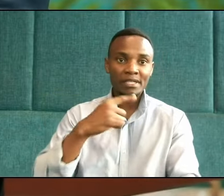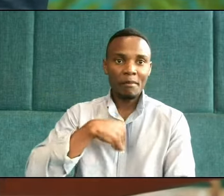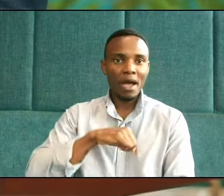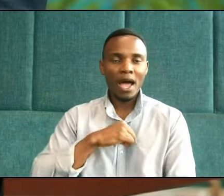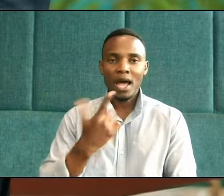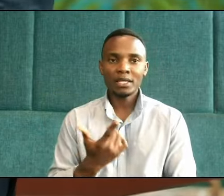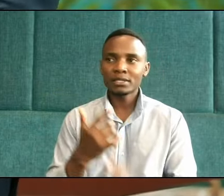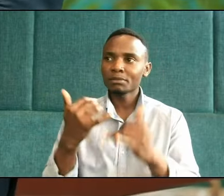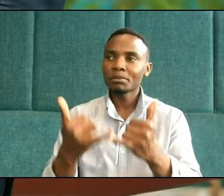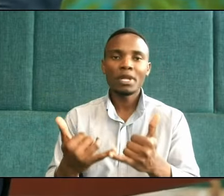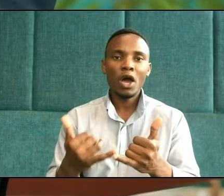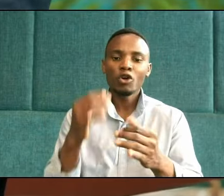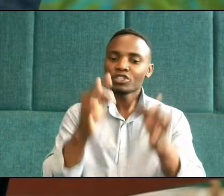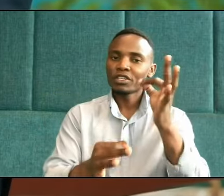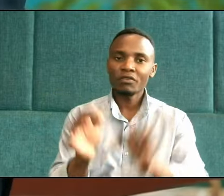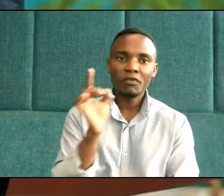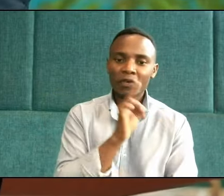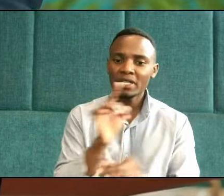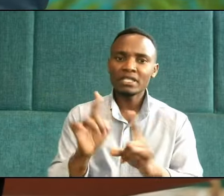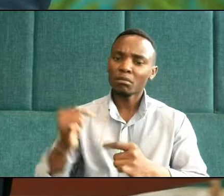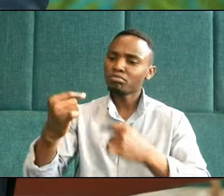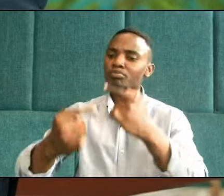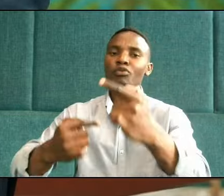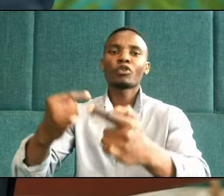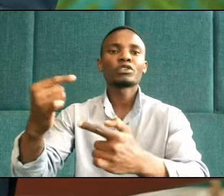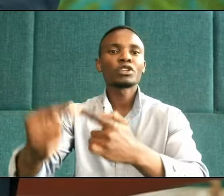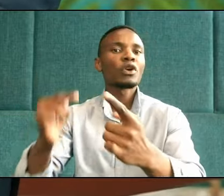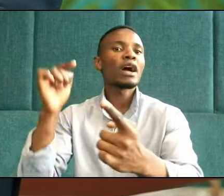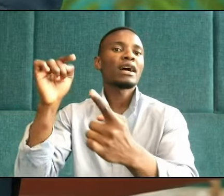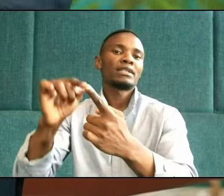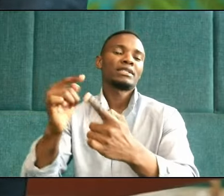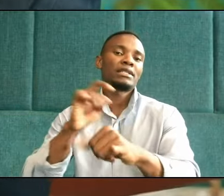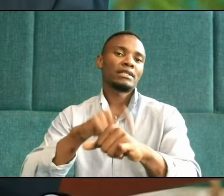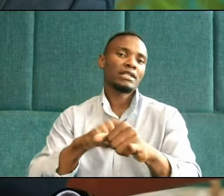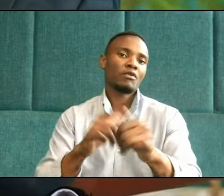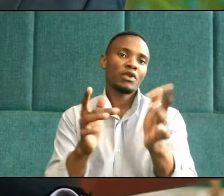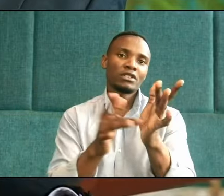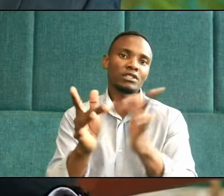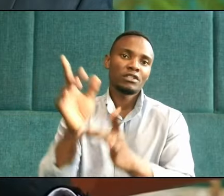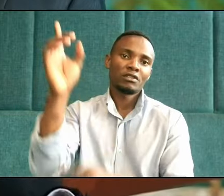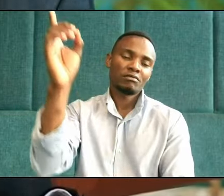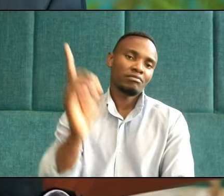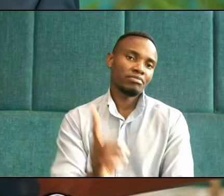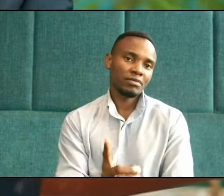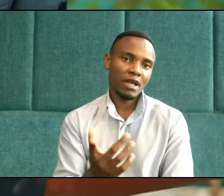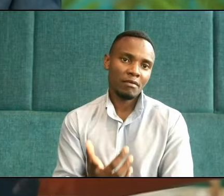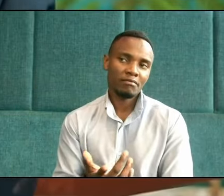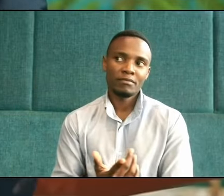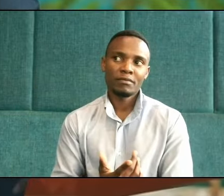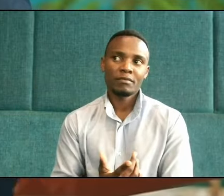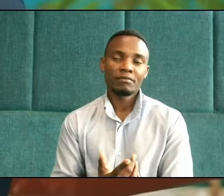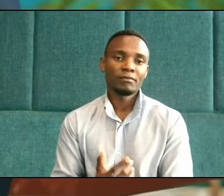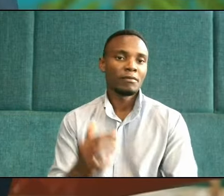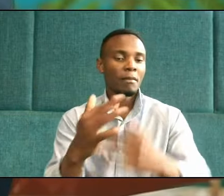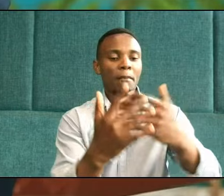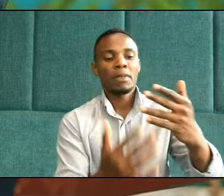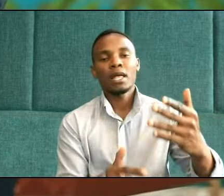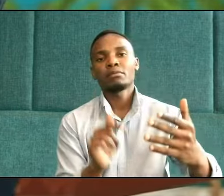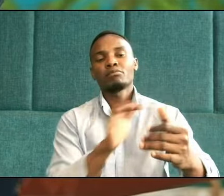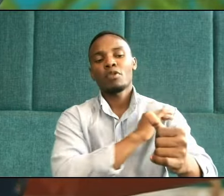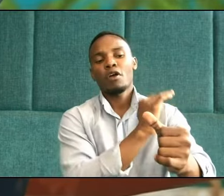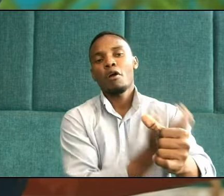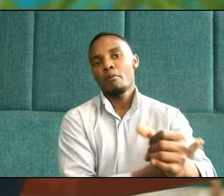go all the way until it gets us into eternity. How powerful it is. So powerful.